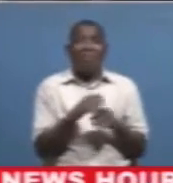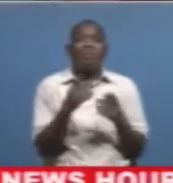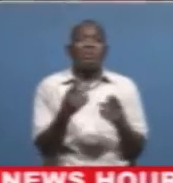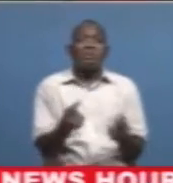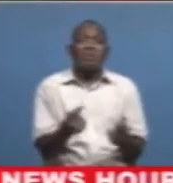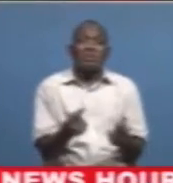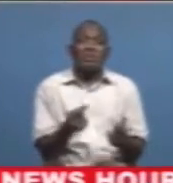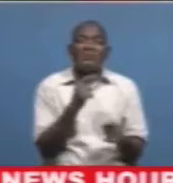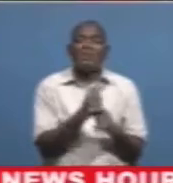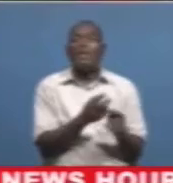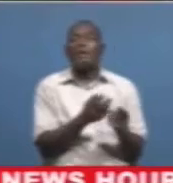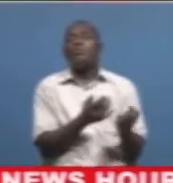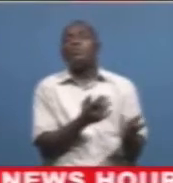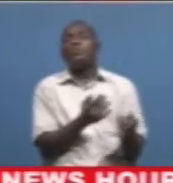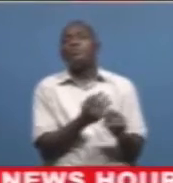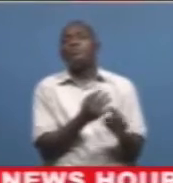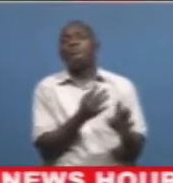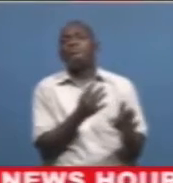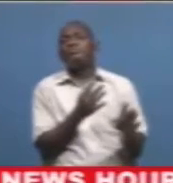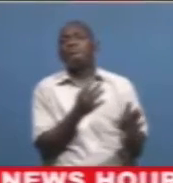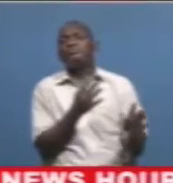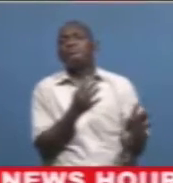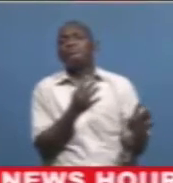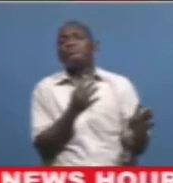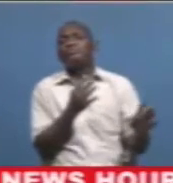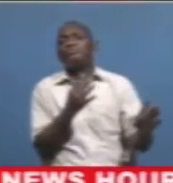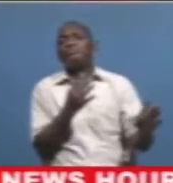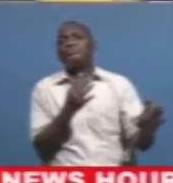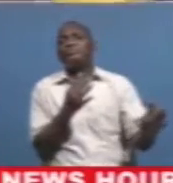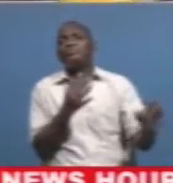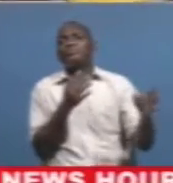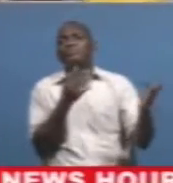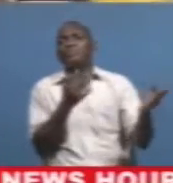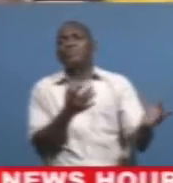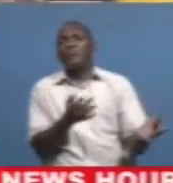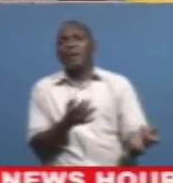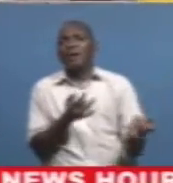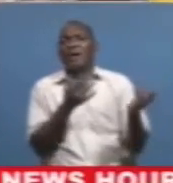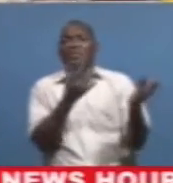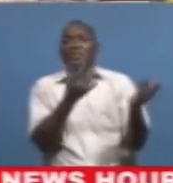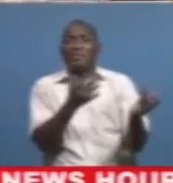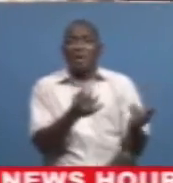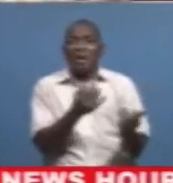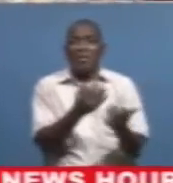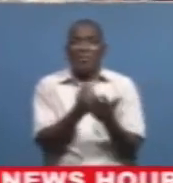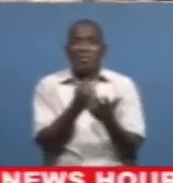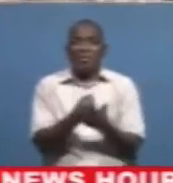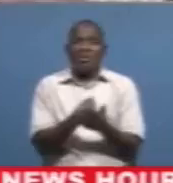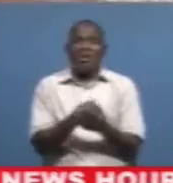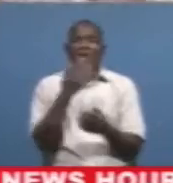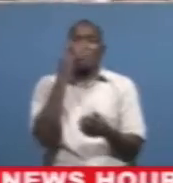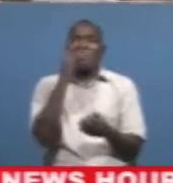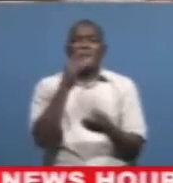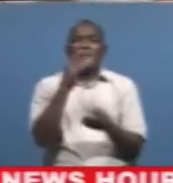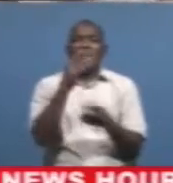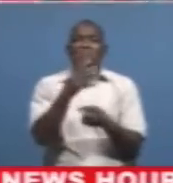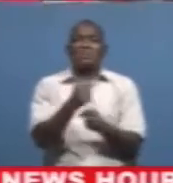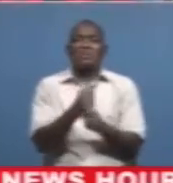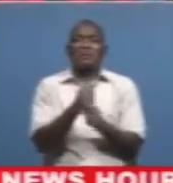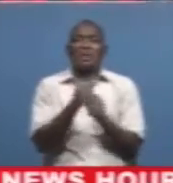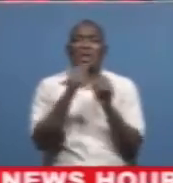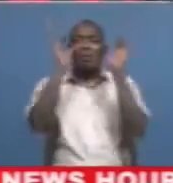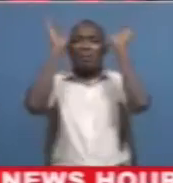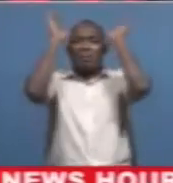than to wait in a queue for about 6 hours or more every day to get a pan or bucket full of water for